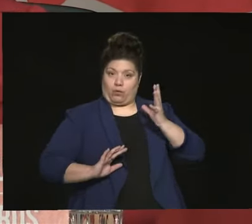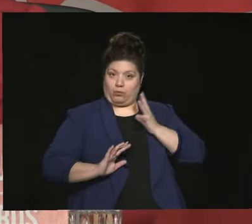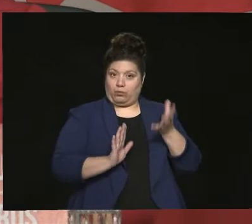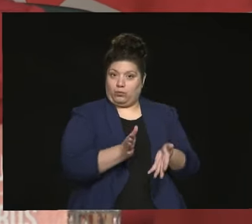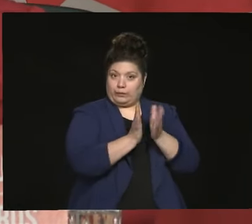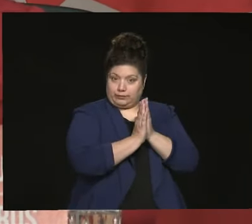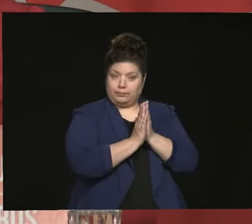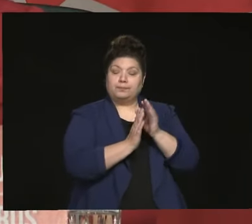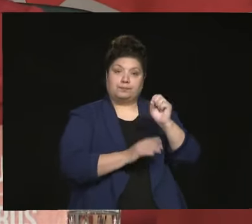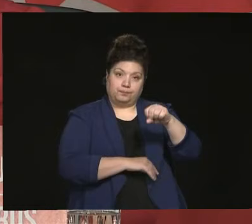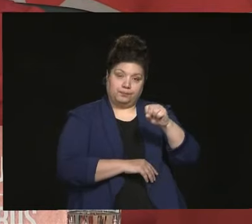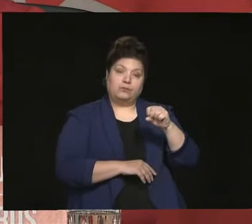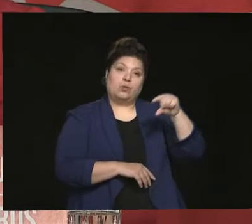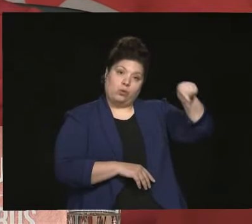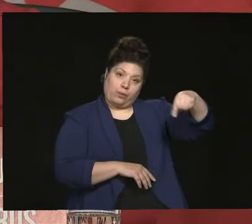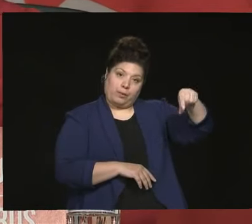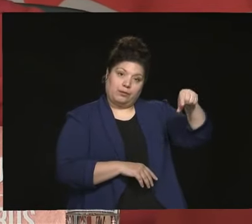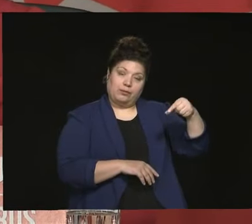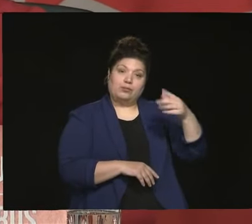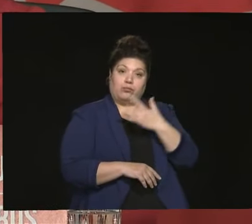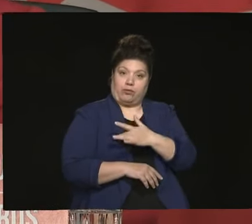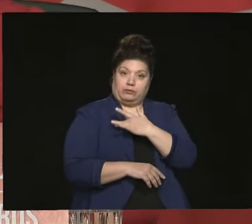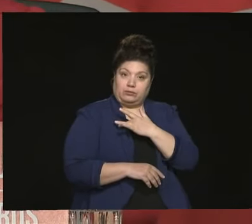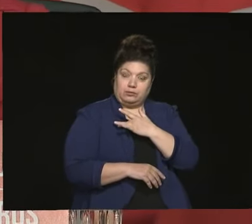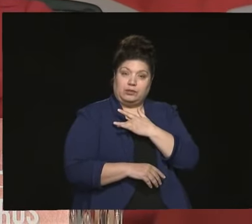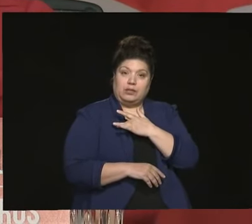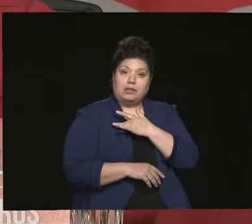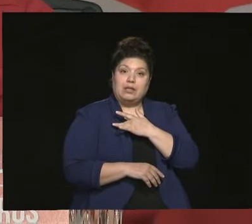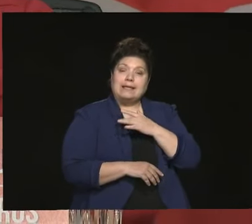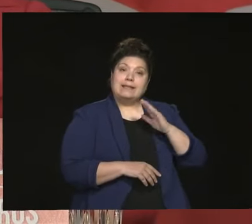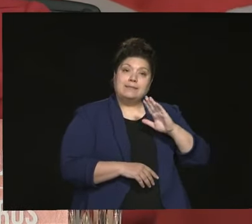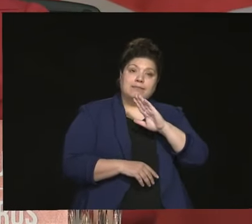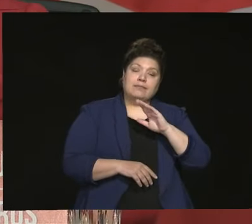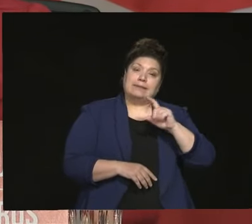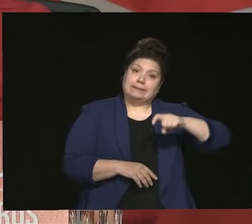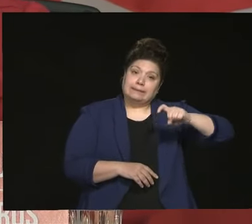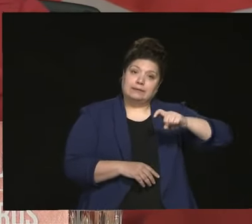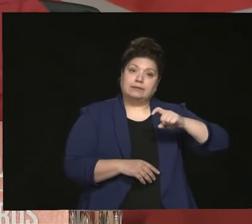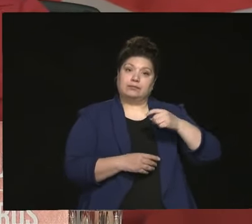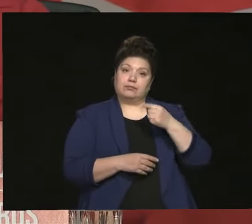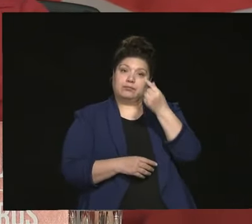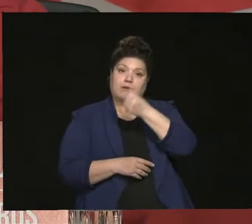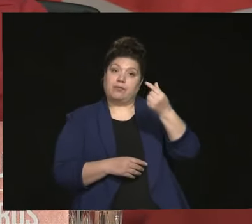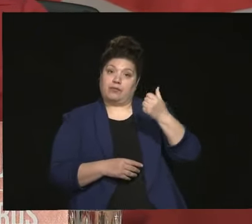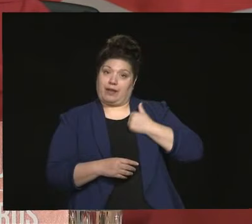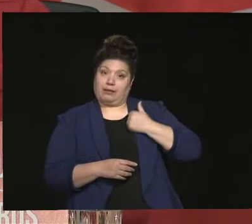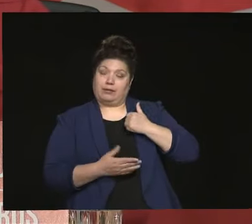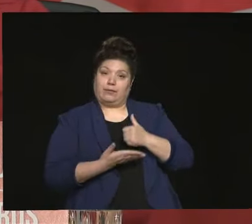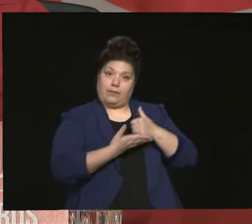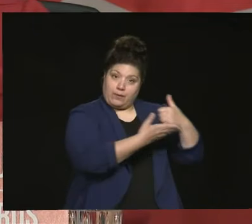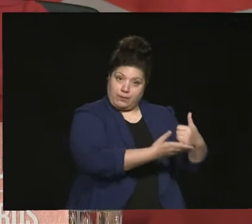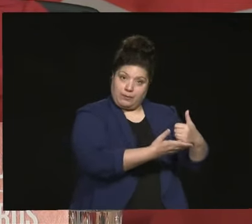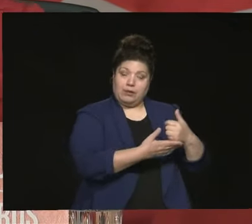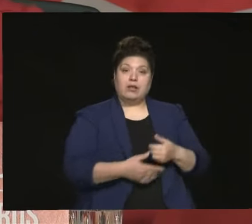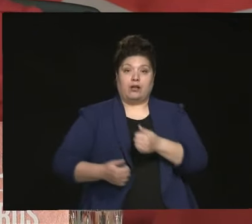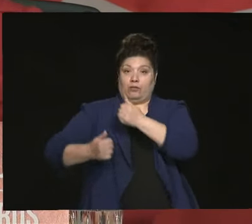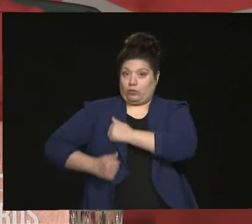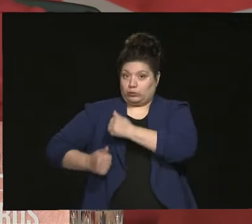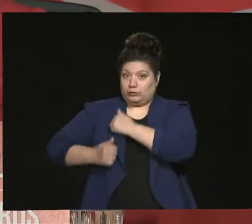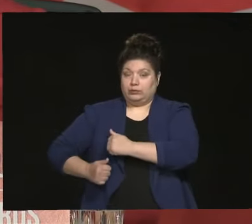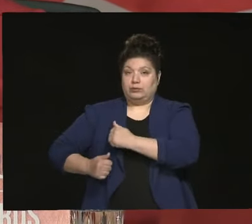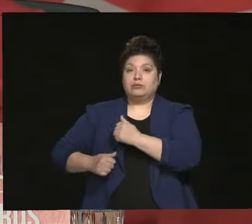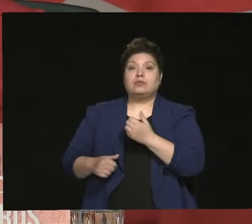Quebec for direct aid from the Government of Canada and from the Canadian Armed Forces. We are